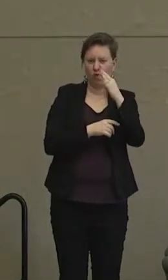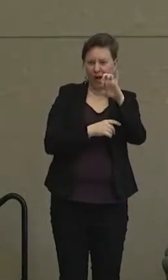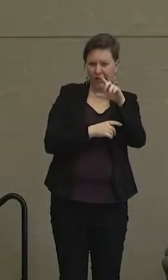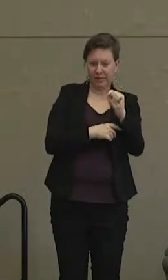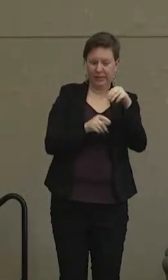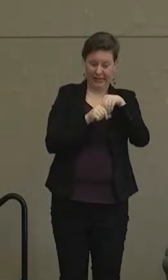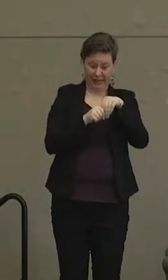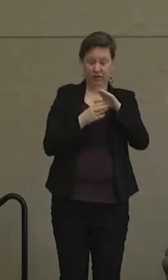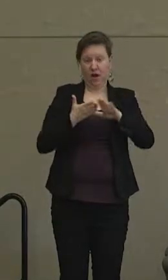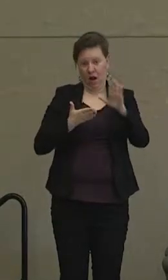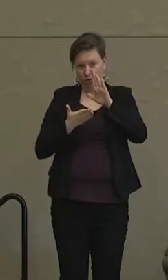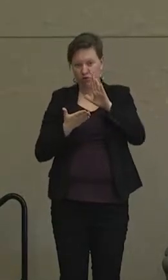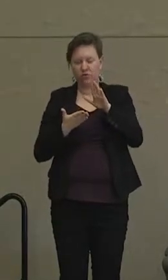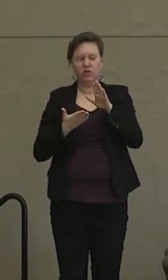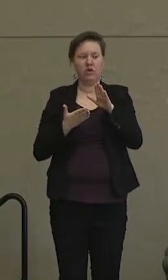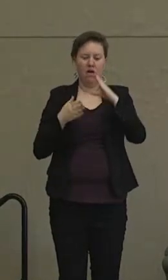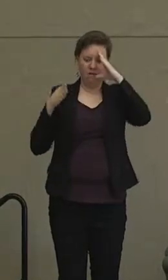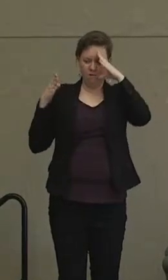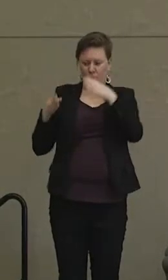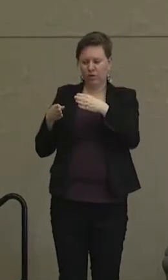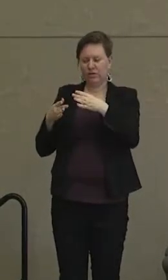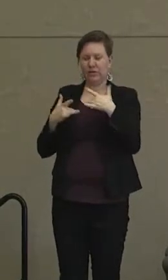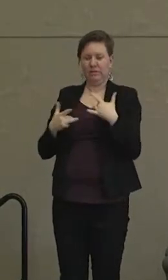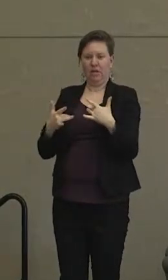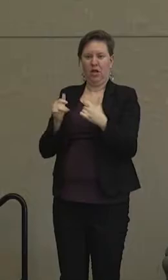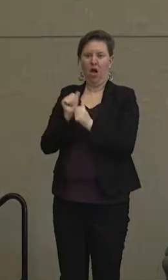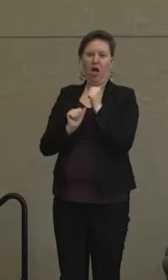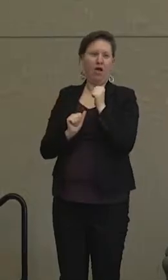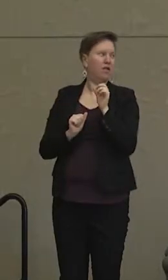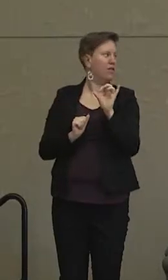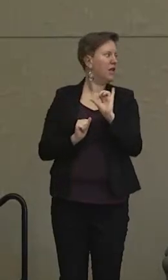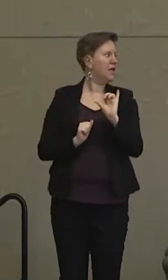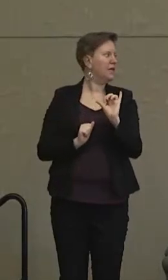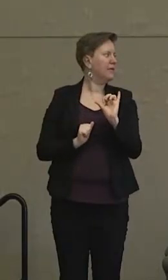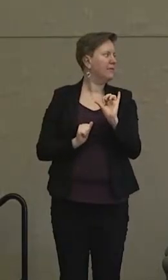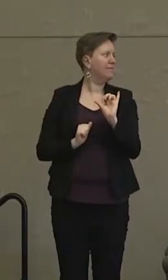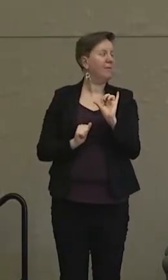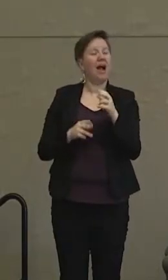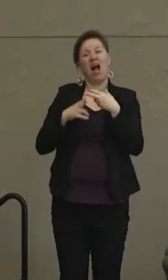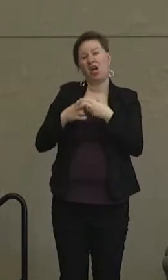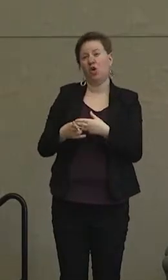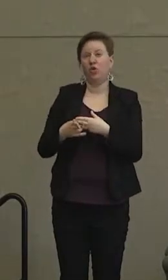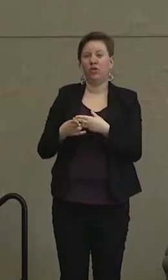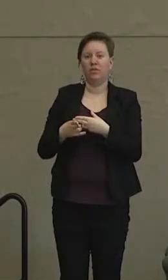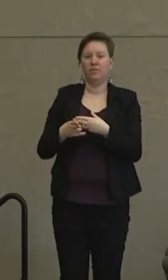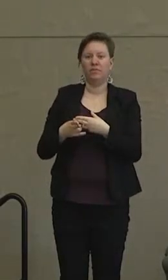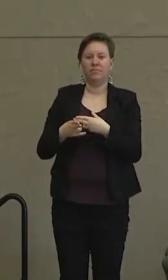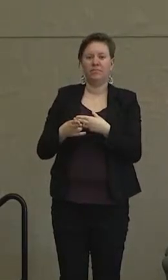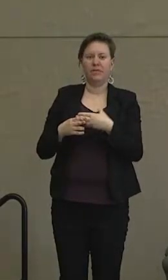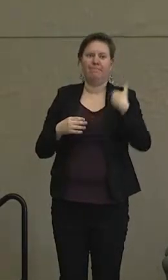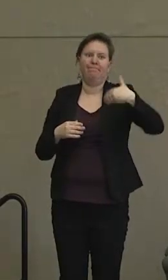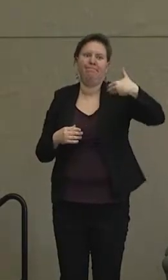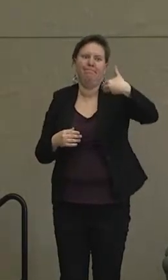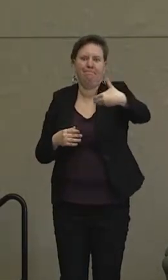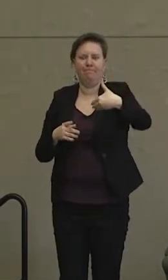academy focuses largely on these, like, I call them like serial